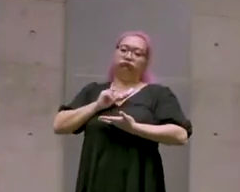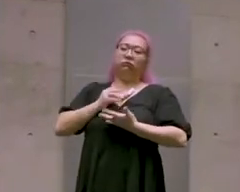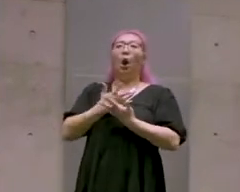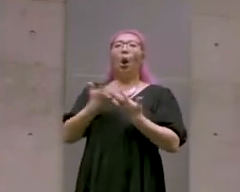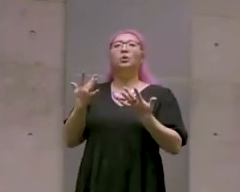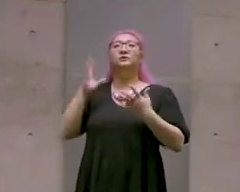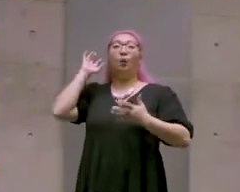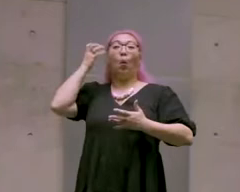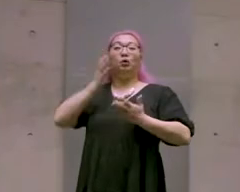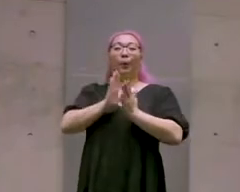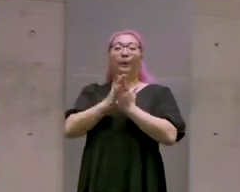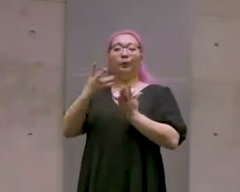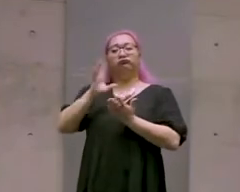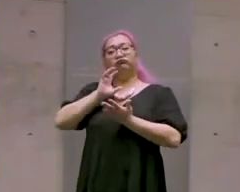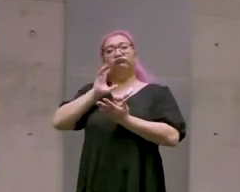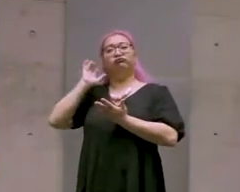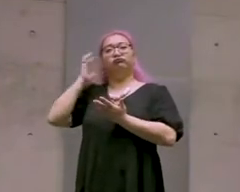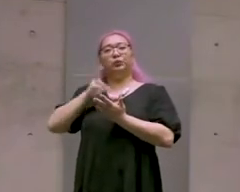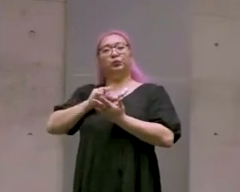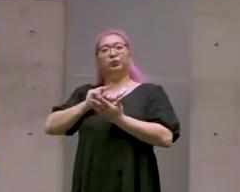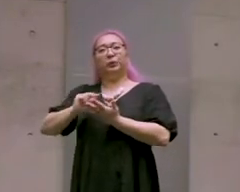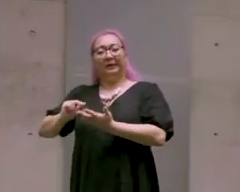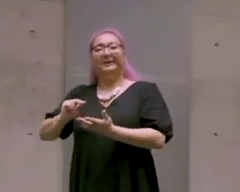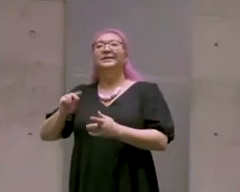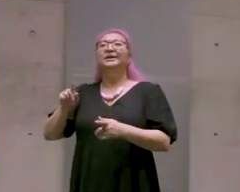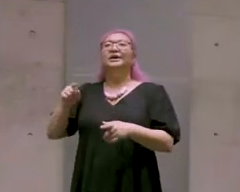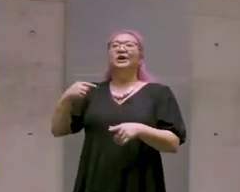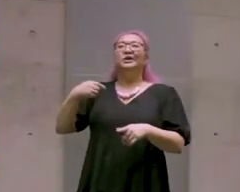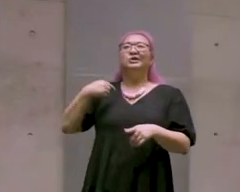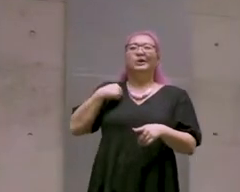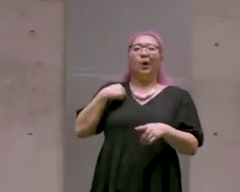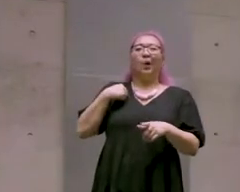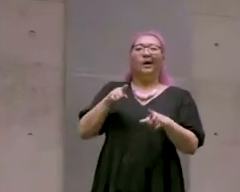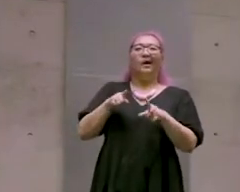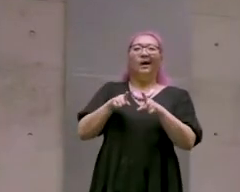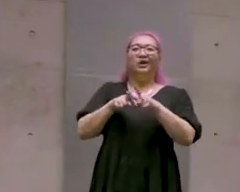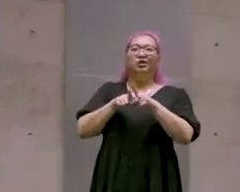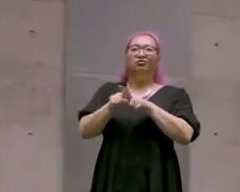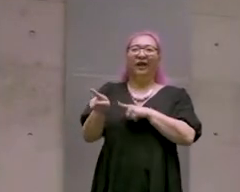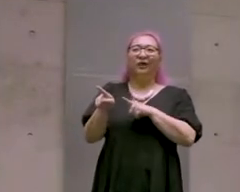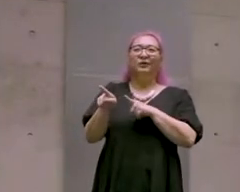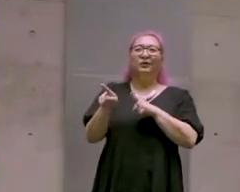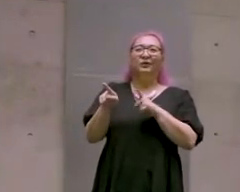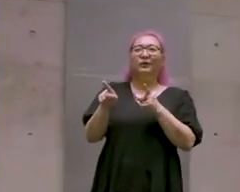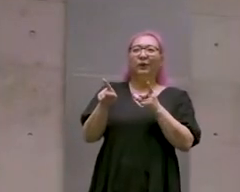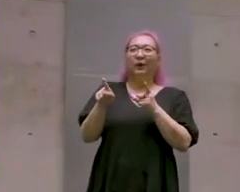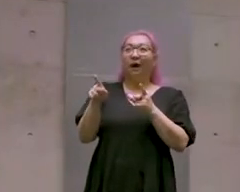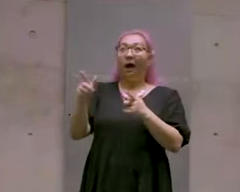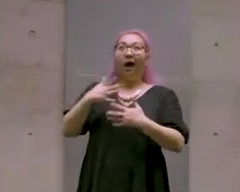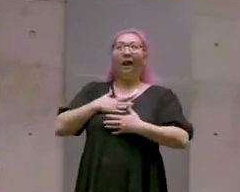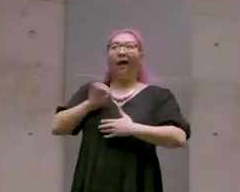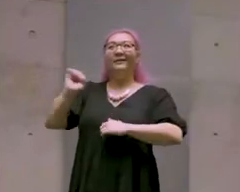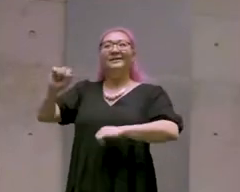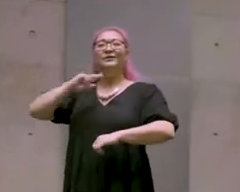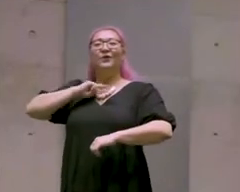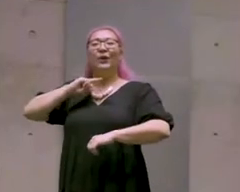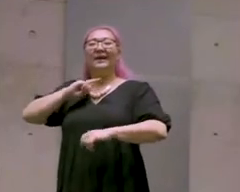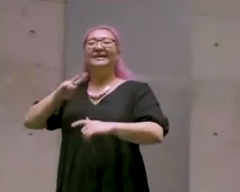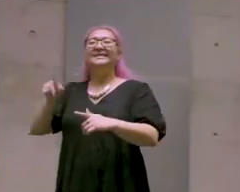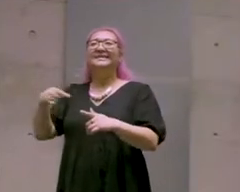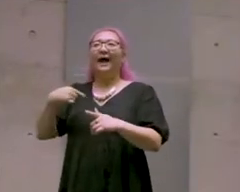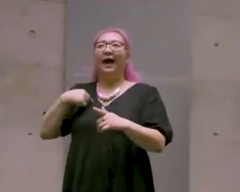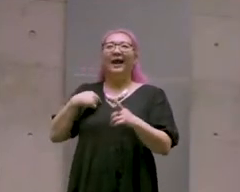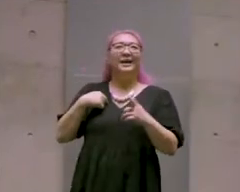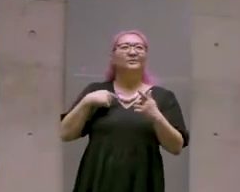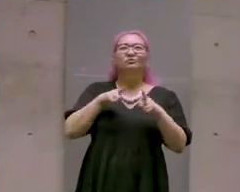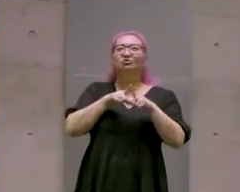off, and then tried to find like a voice actor or like a friend who could do like a Danny Wallace voice. And the way he tells the story,